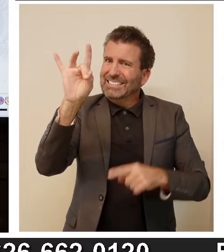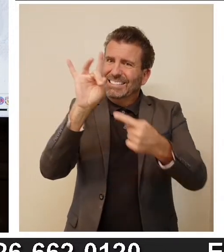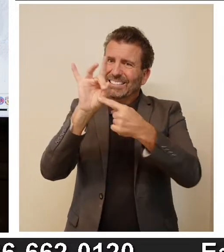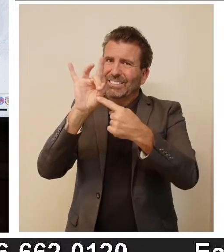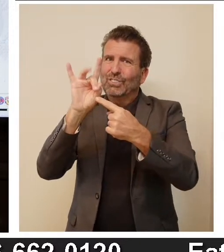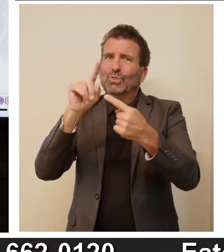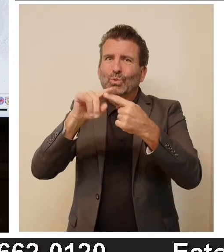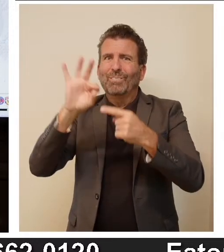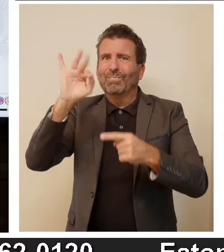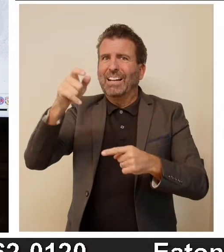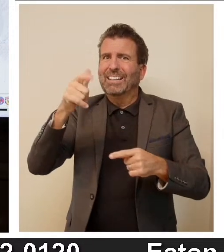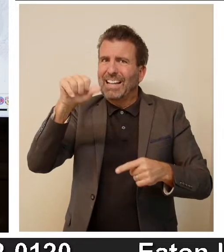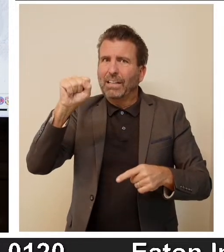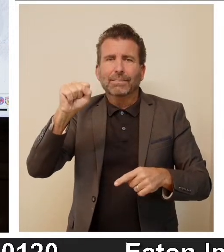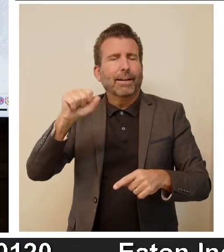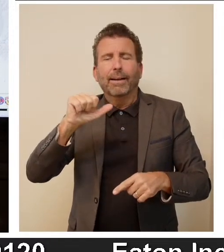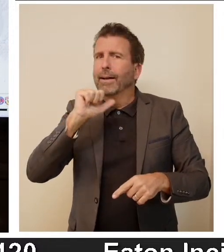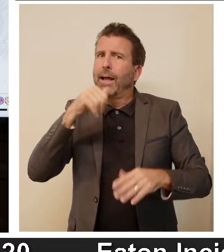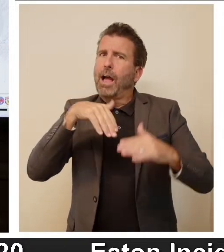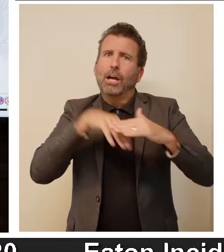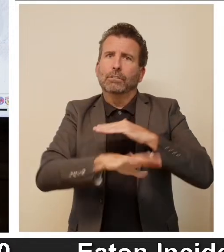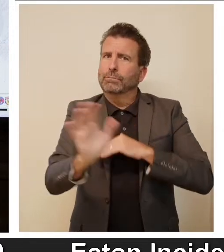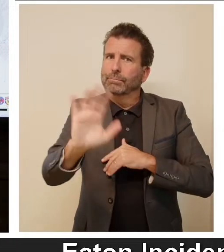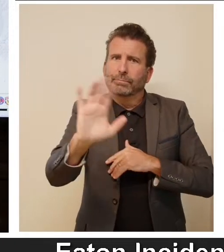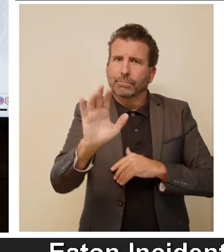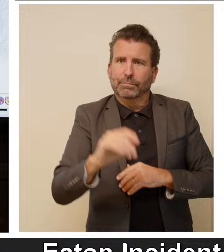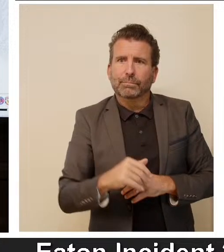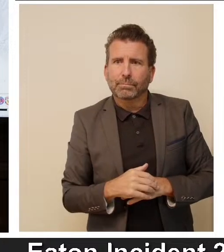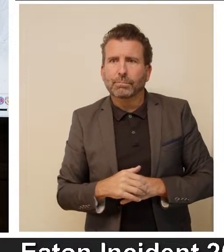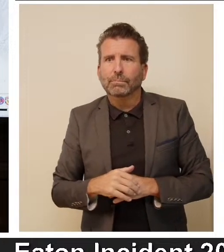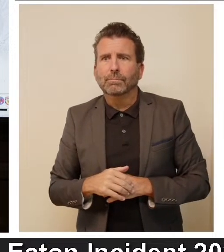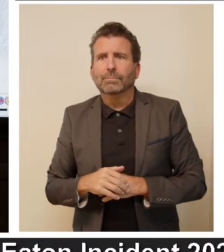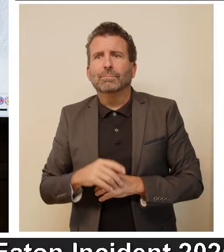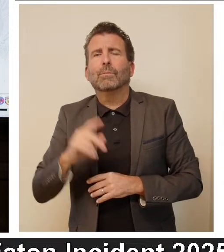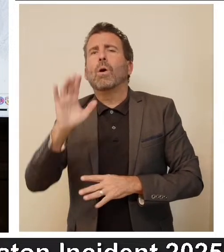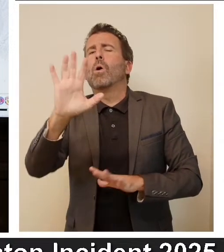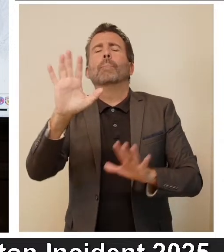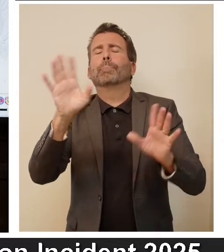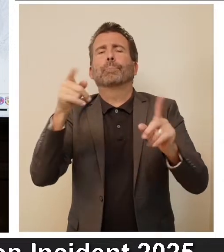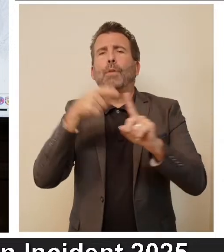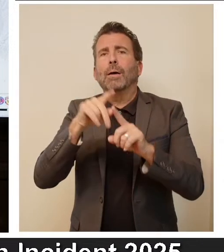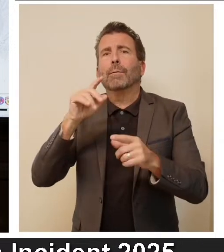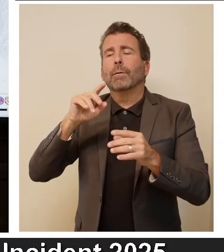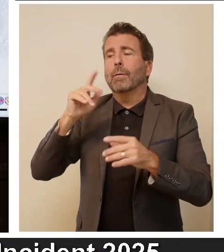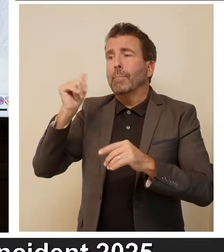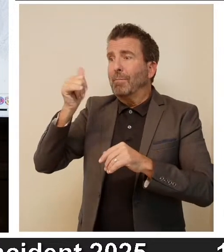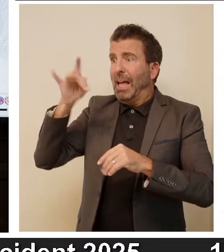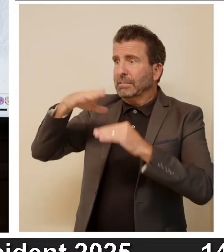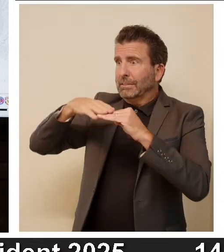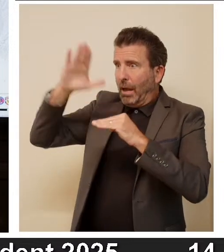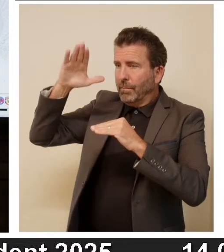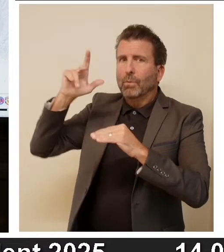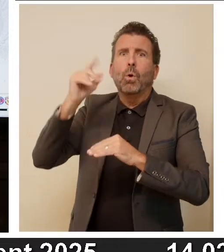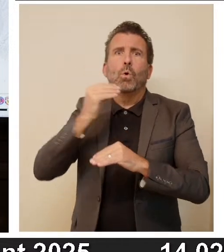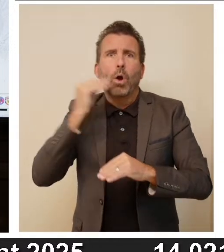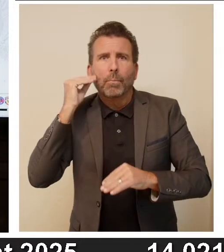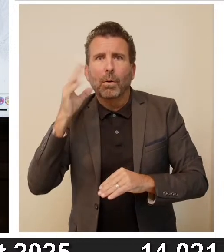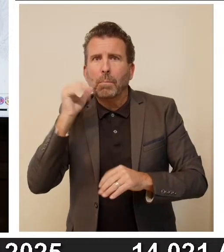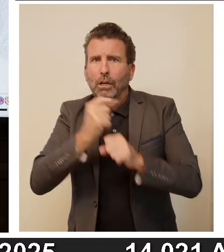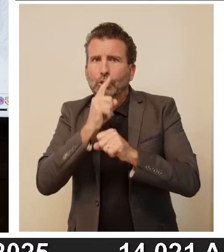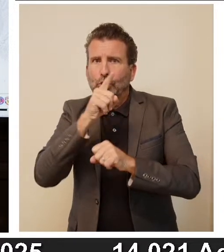The process takes approximately 1 to 2 hours. Please do not attempt to restore or turn on your natural gas